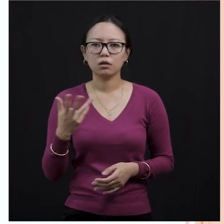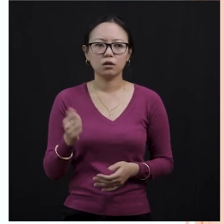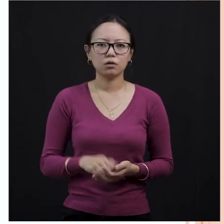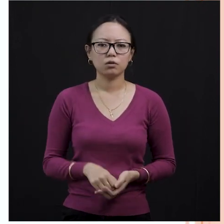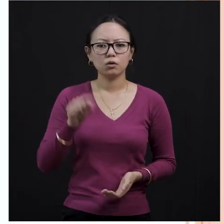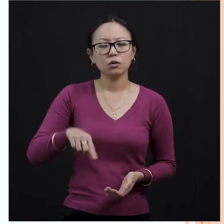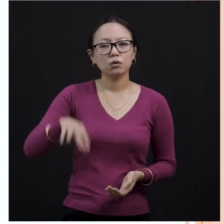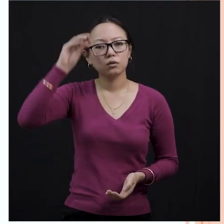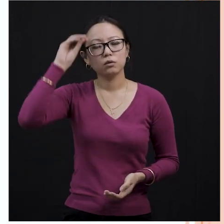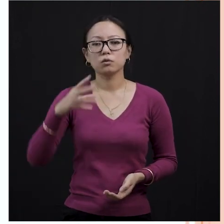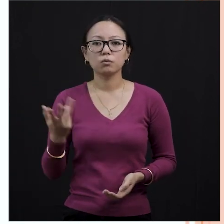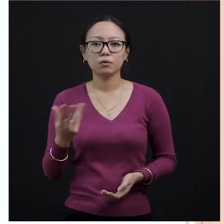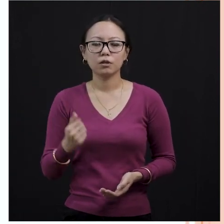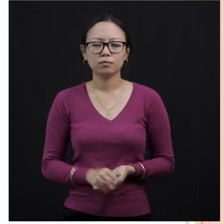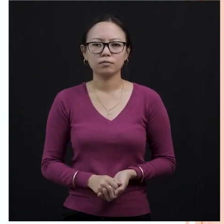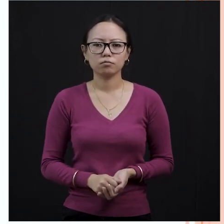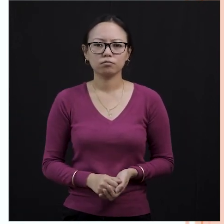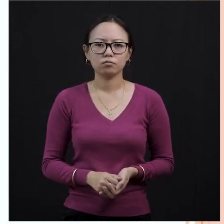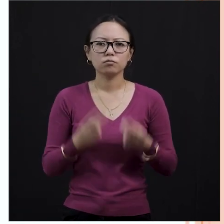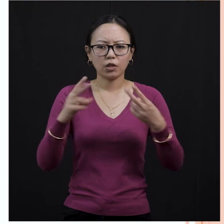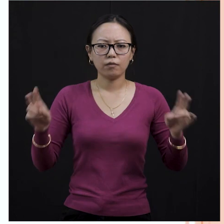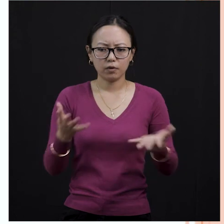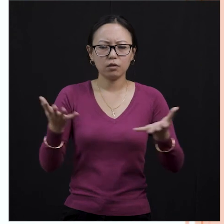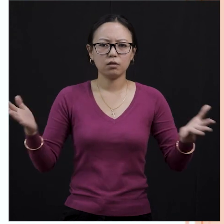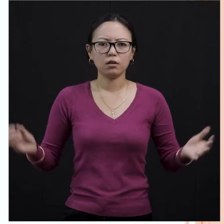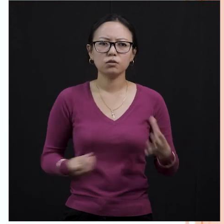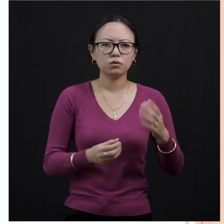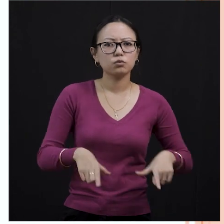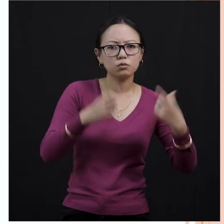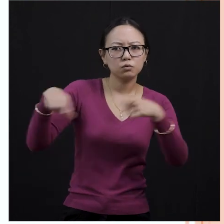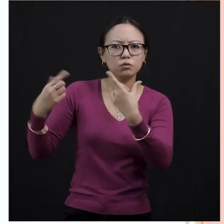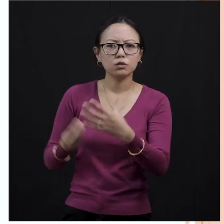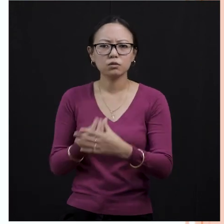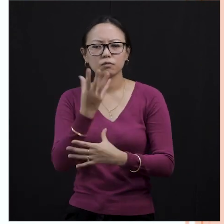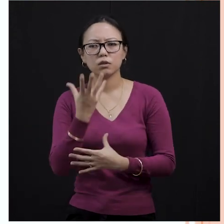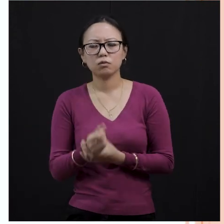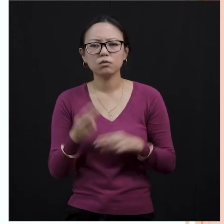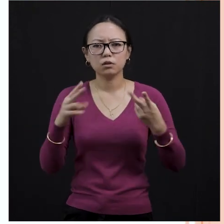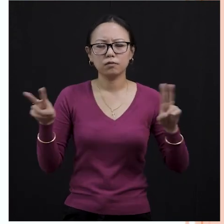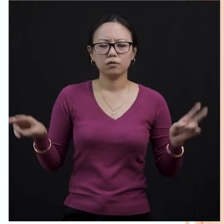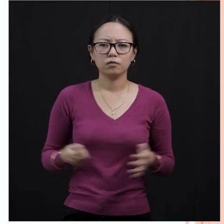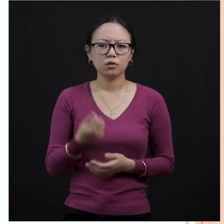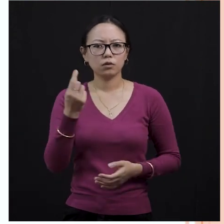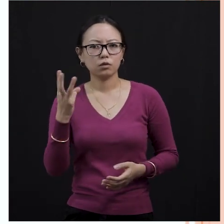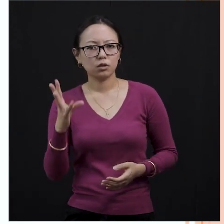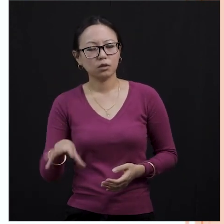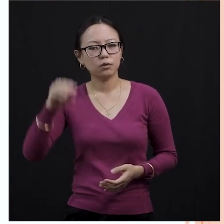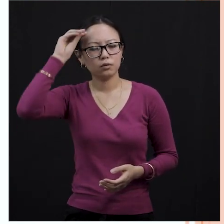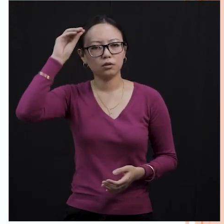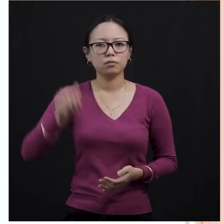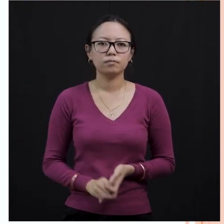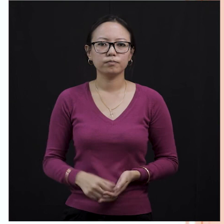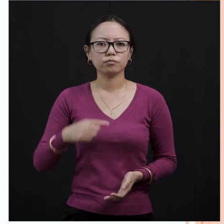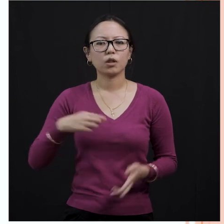count different objects with the use of numbers. All right? So from now on, I hope you will not be